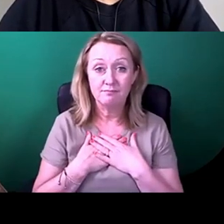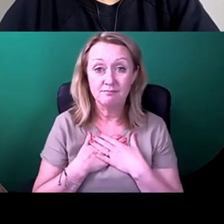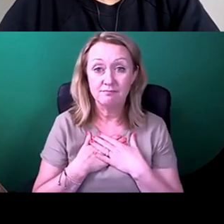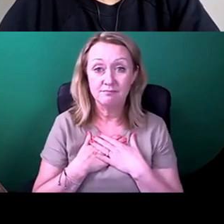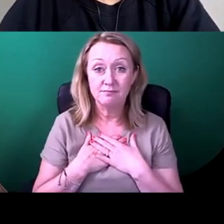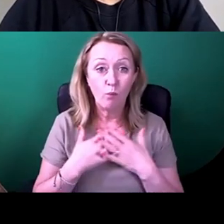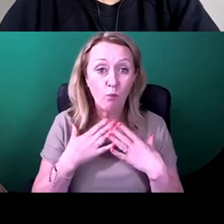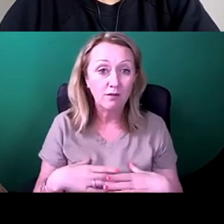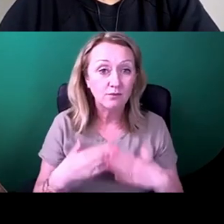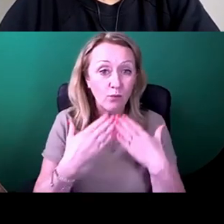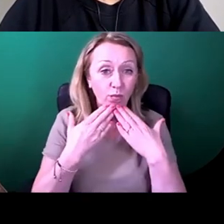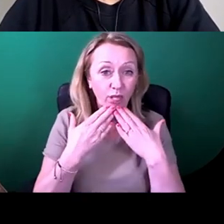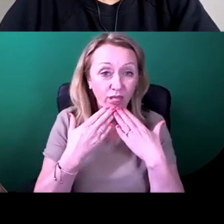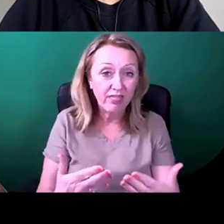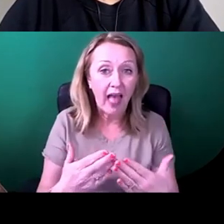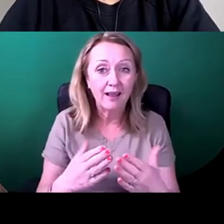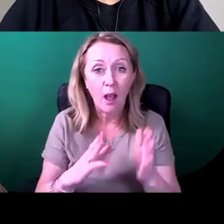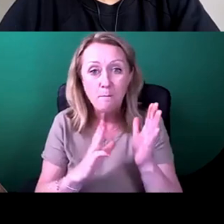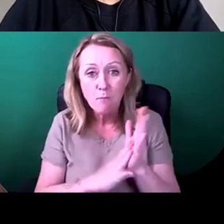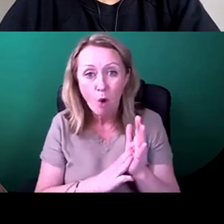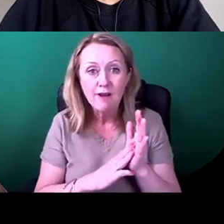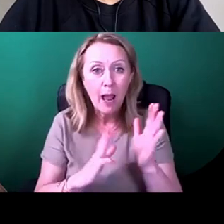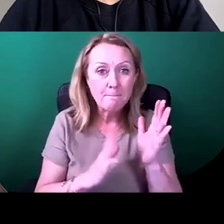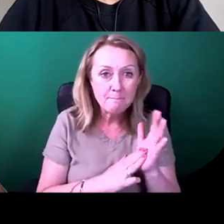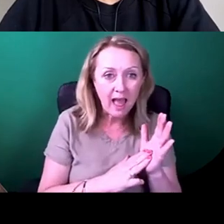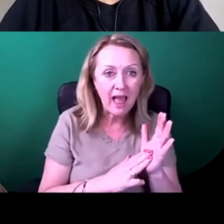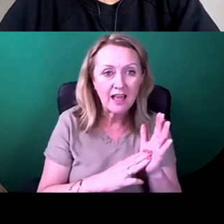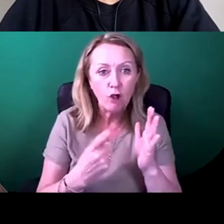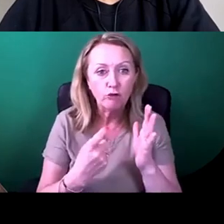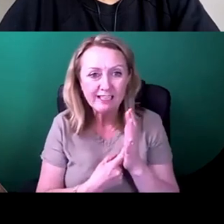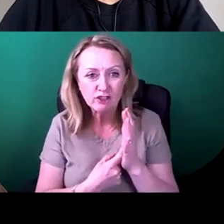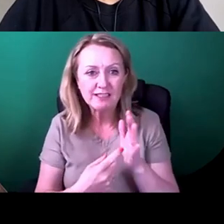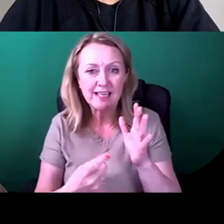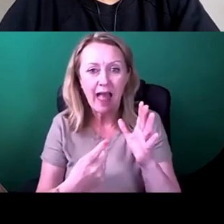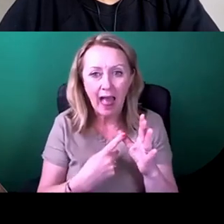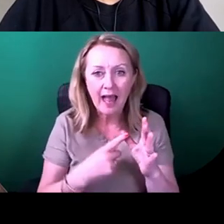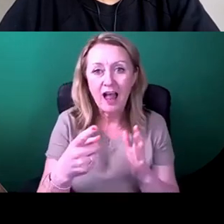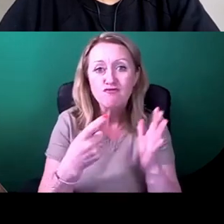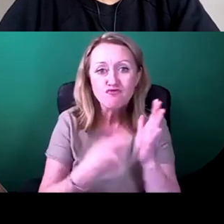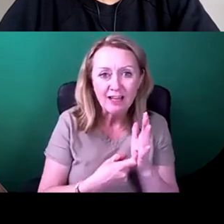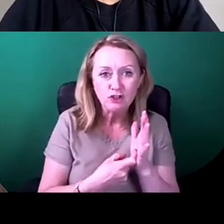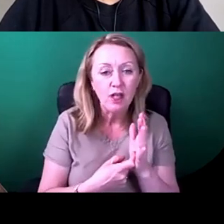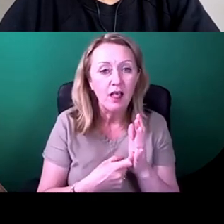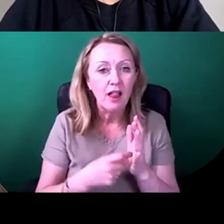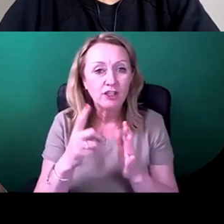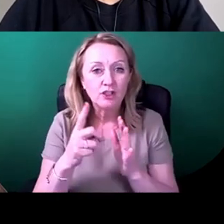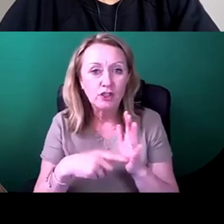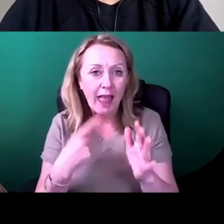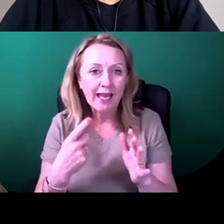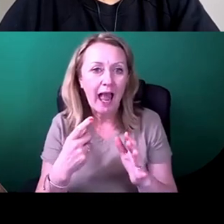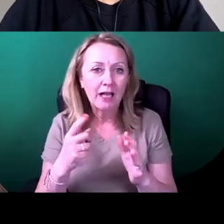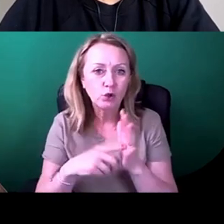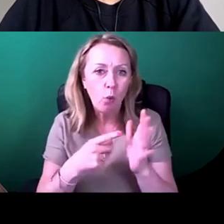panelists, Morag, Mike, Richard, Armanprit, for their contributions, and to Rachel, Jenny, and Joanne. The